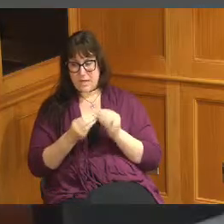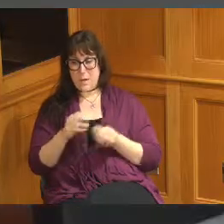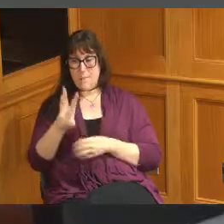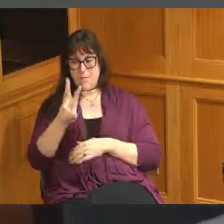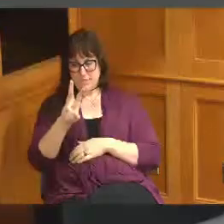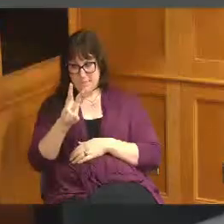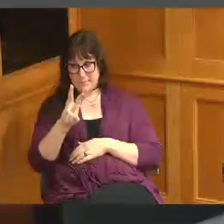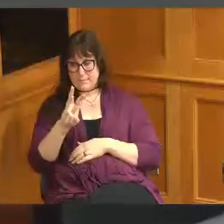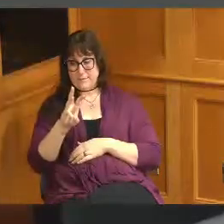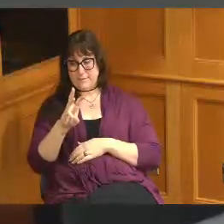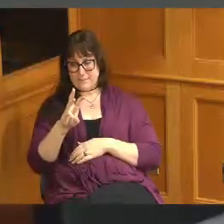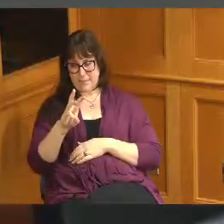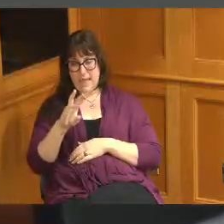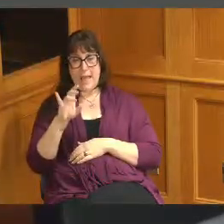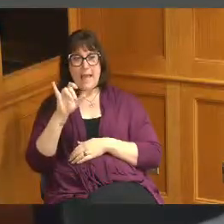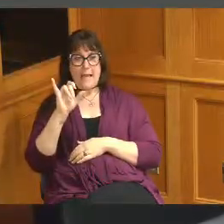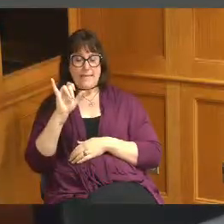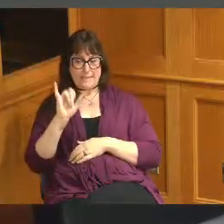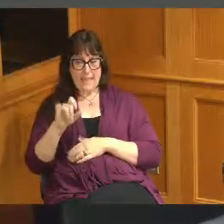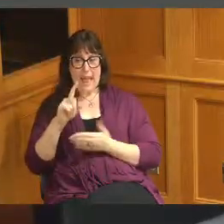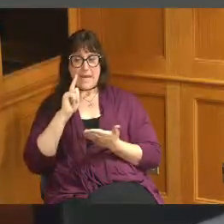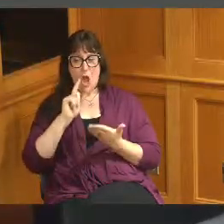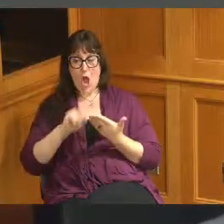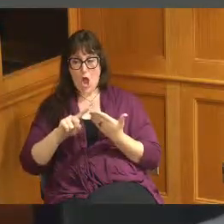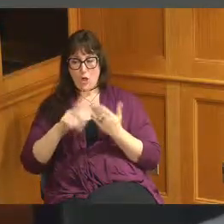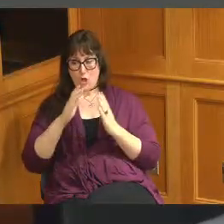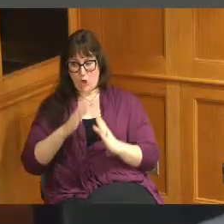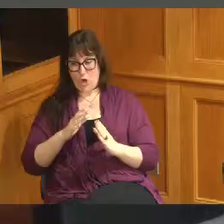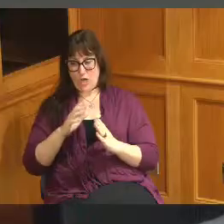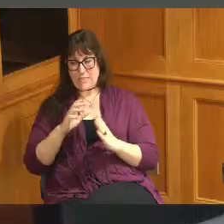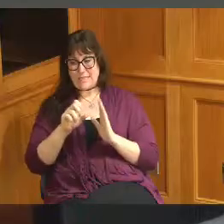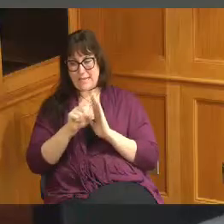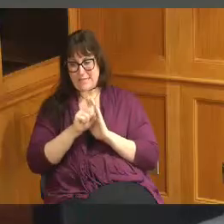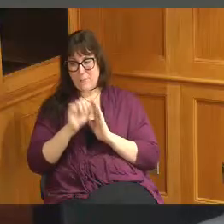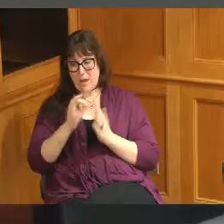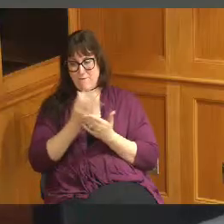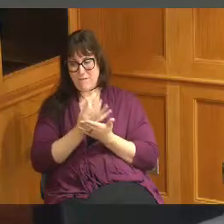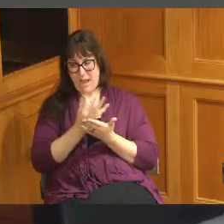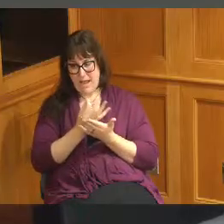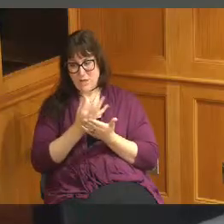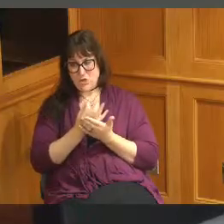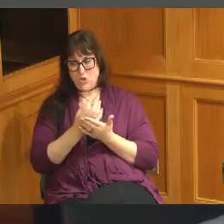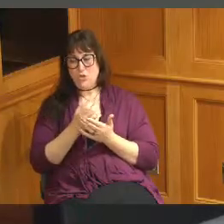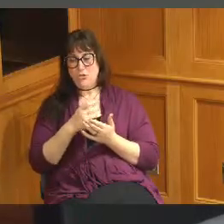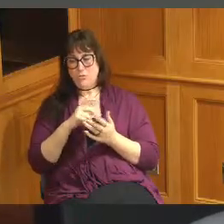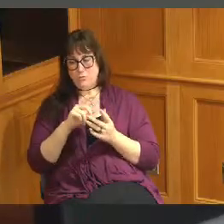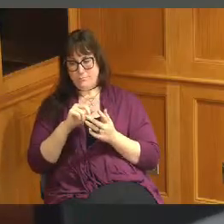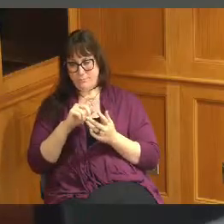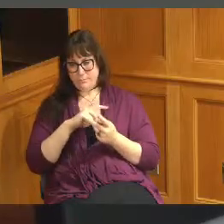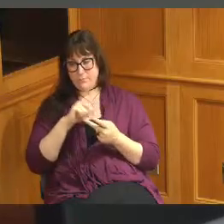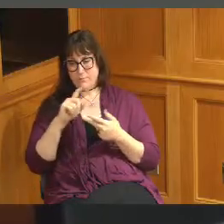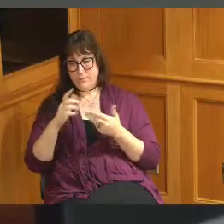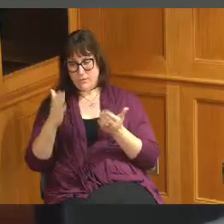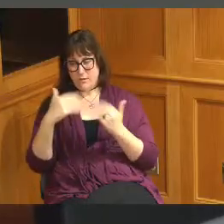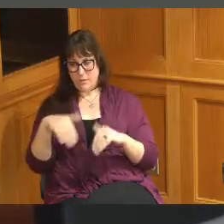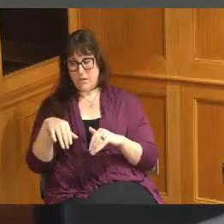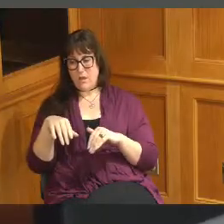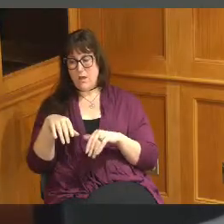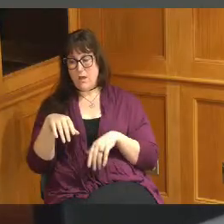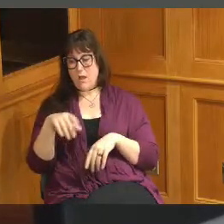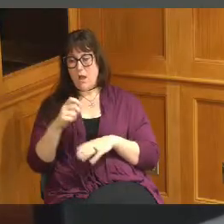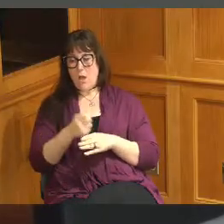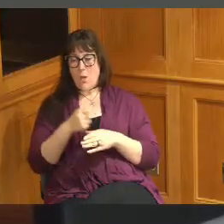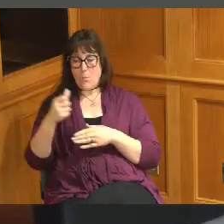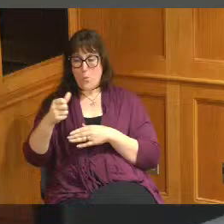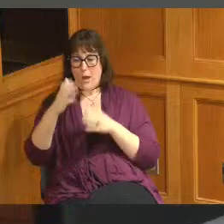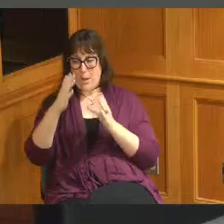6 is the auditor's statement of financial transactions for May of 25. Item number 7 is a resolution appointing a member